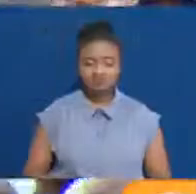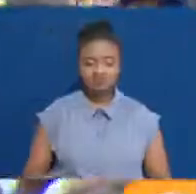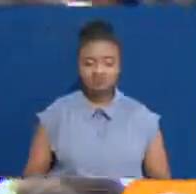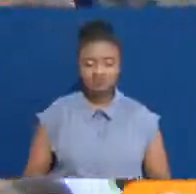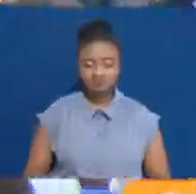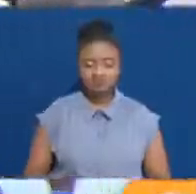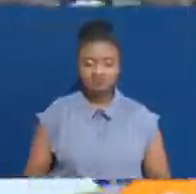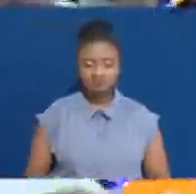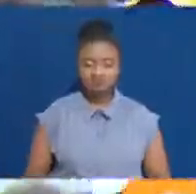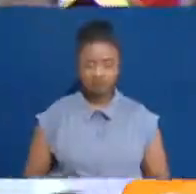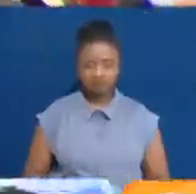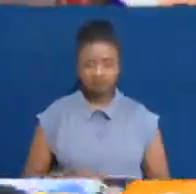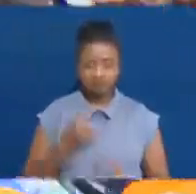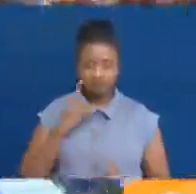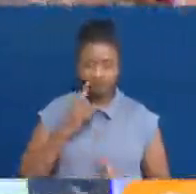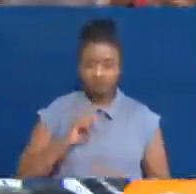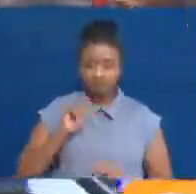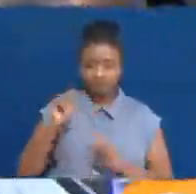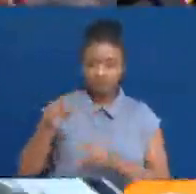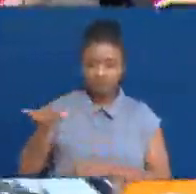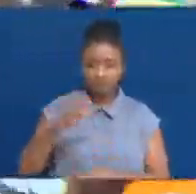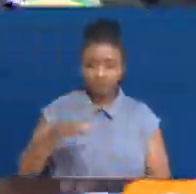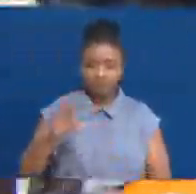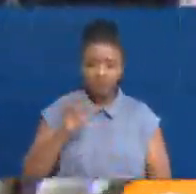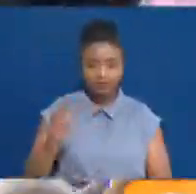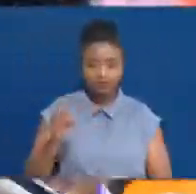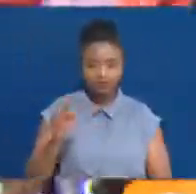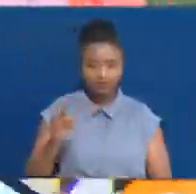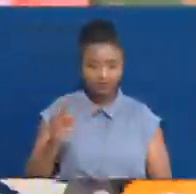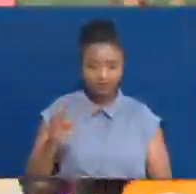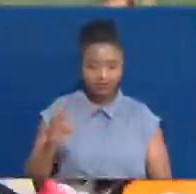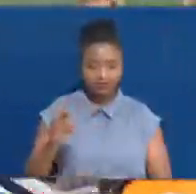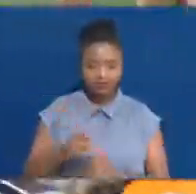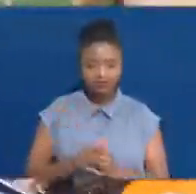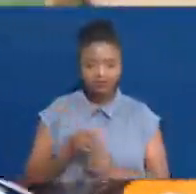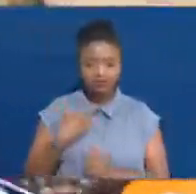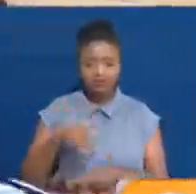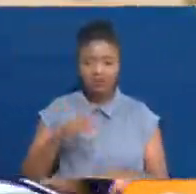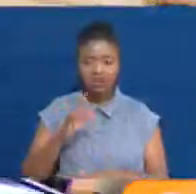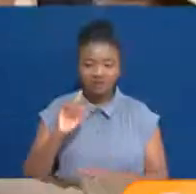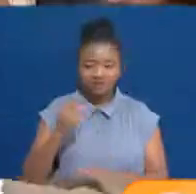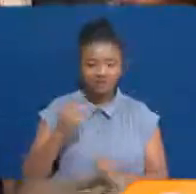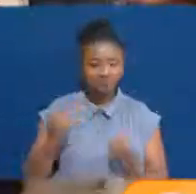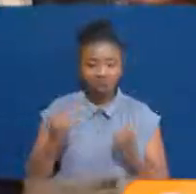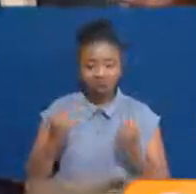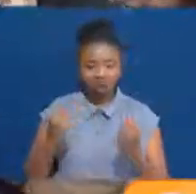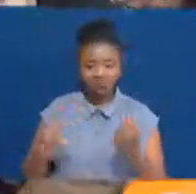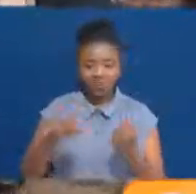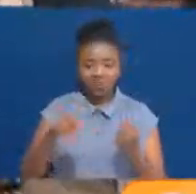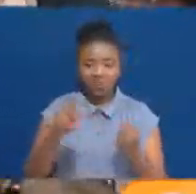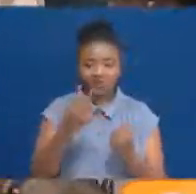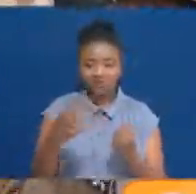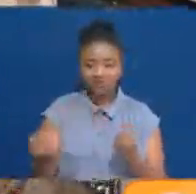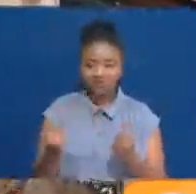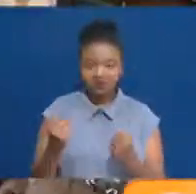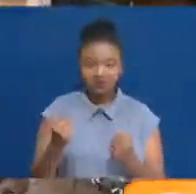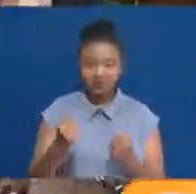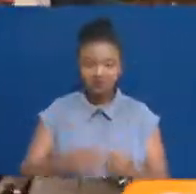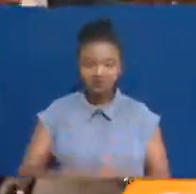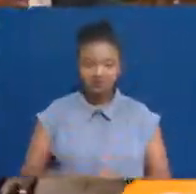The tour came with a literal roadmap that began with a stop at Githurai 45,